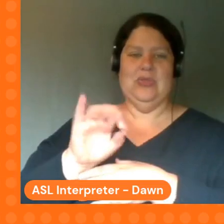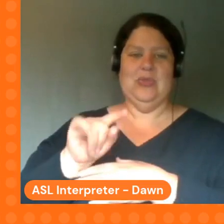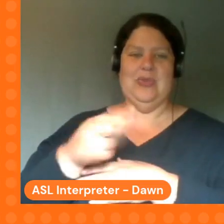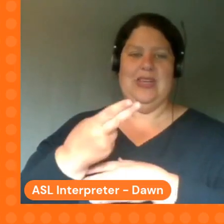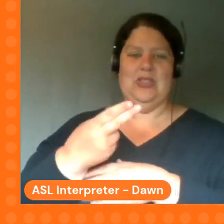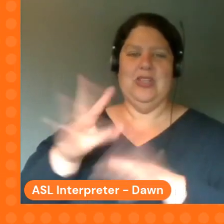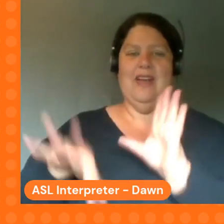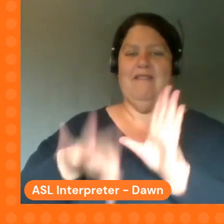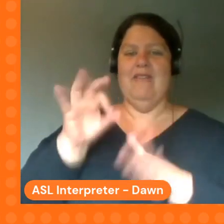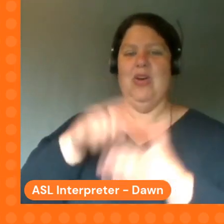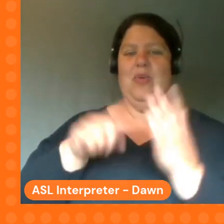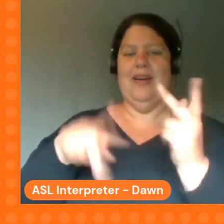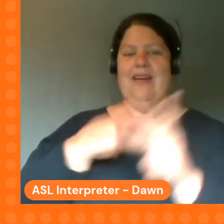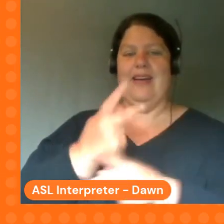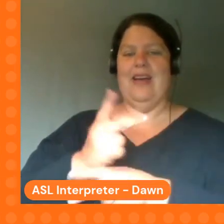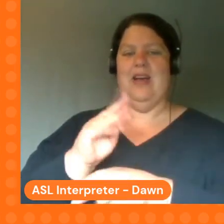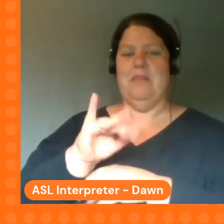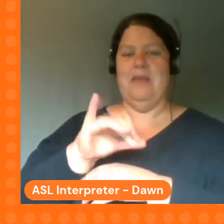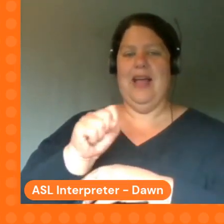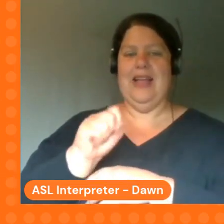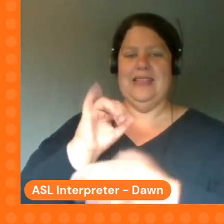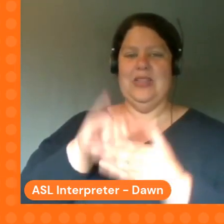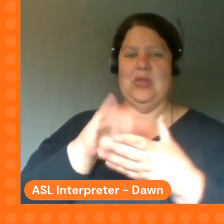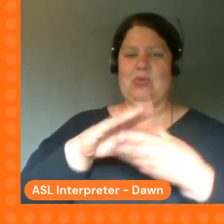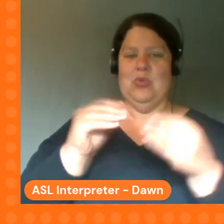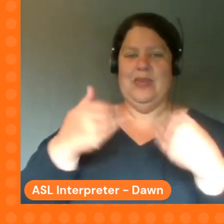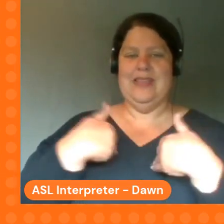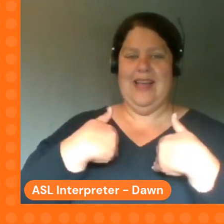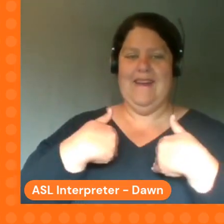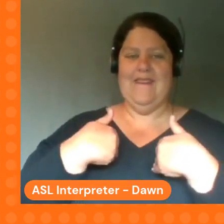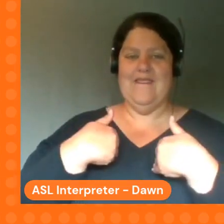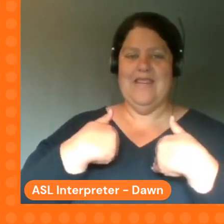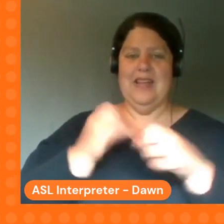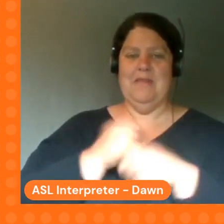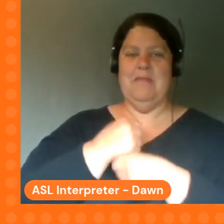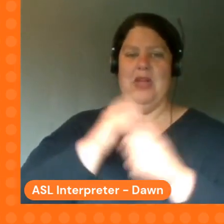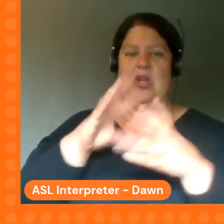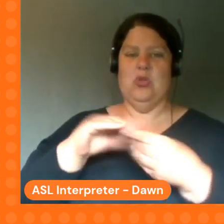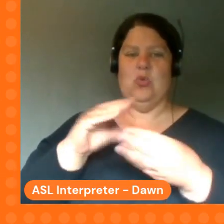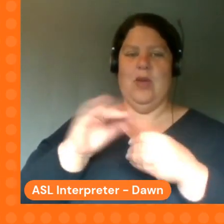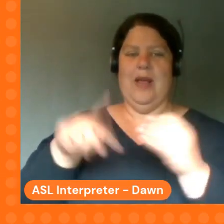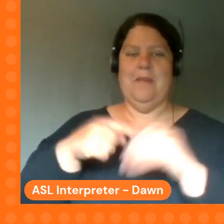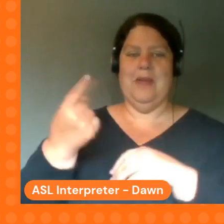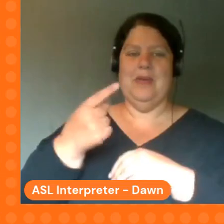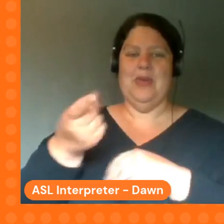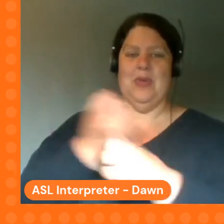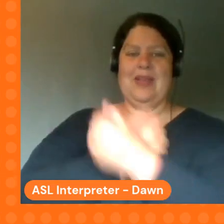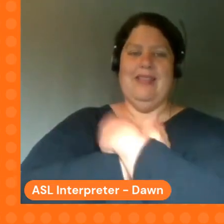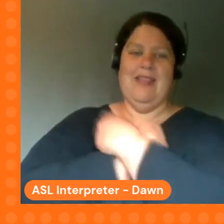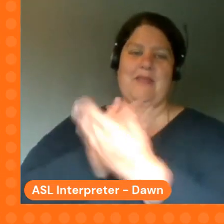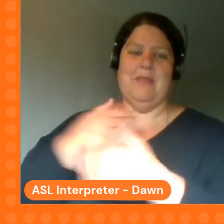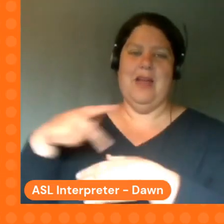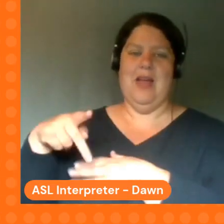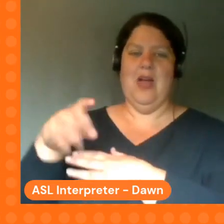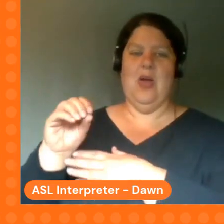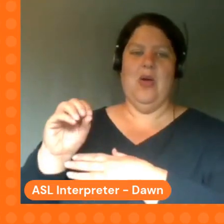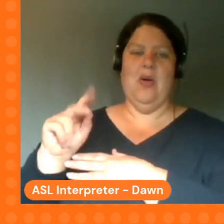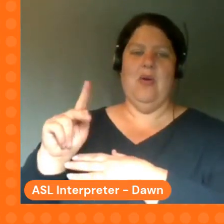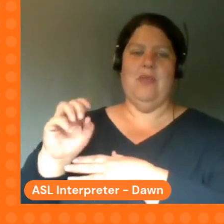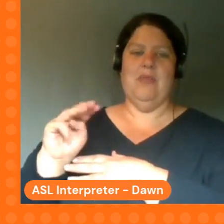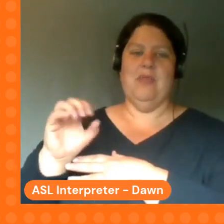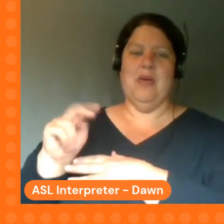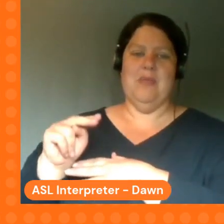those stories might have, and just make a story about something you love, like Pokemon, and make it say